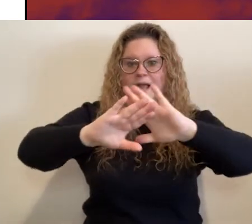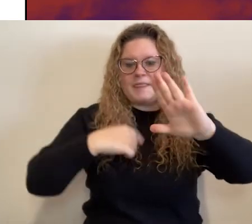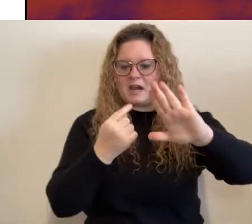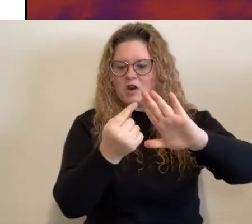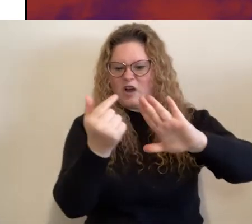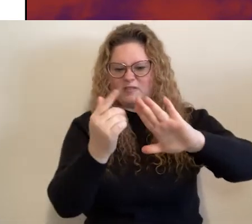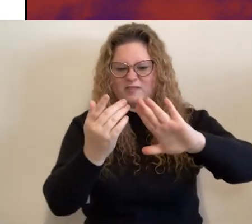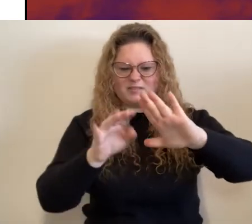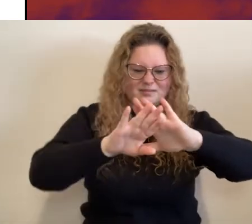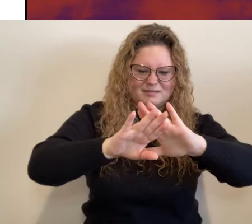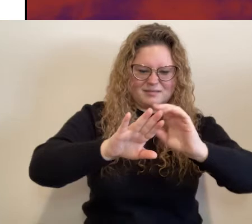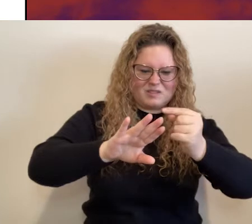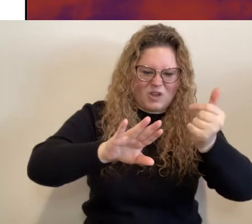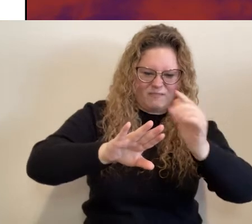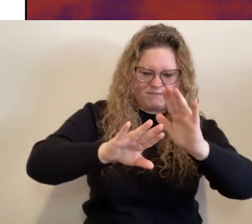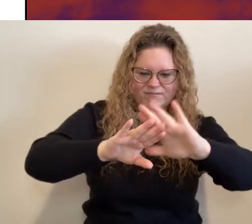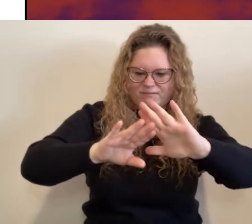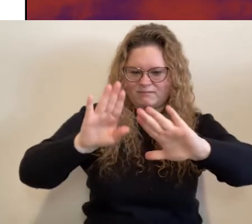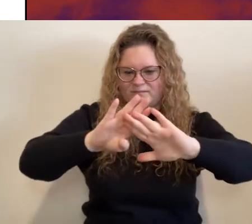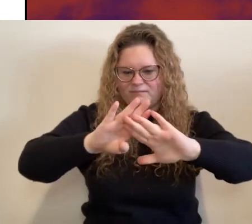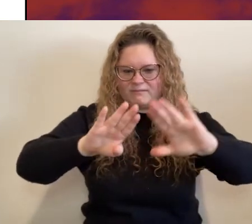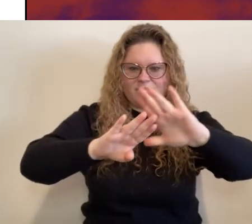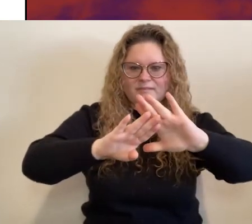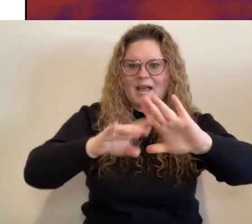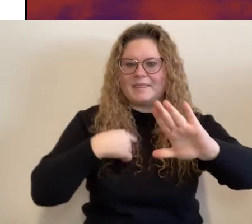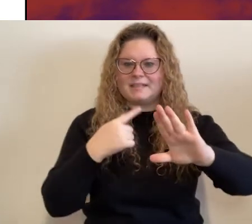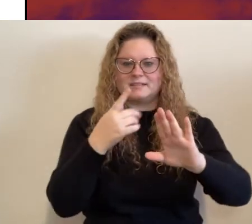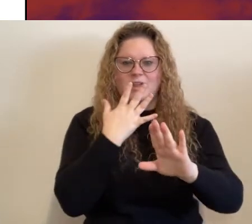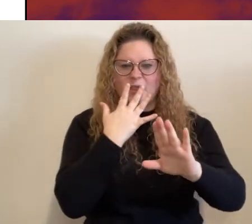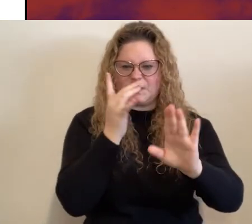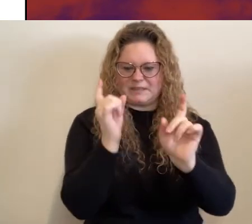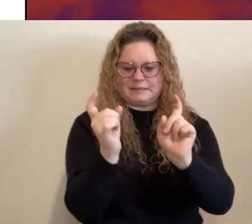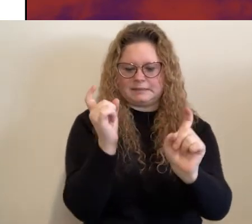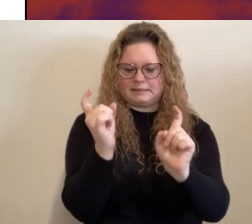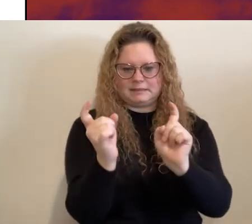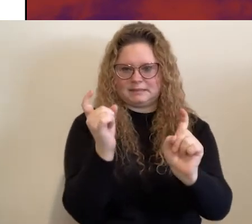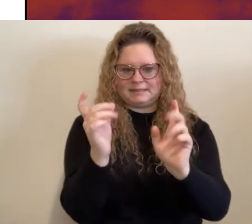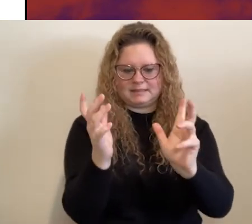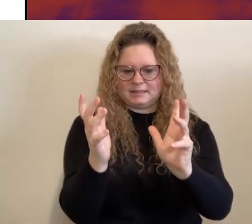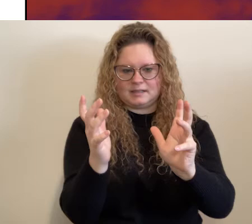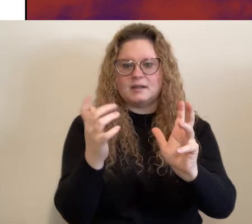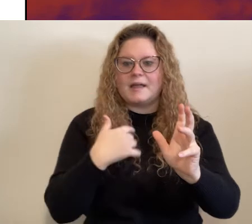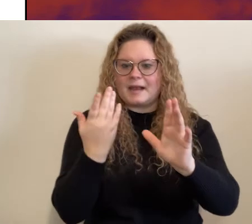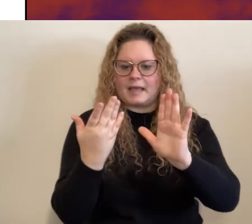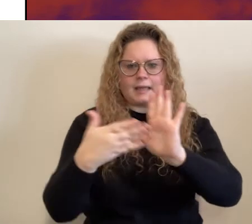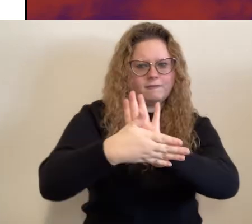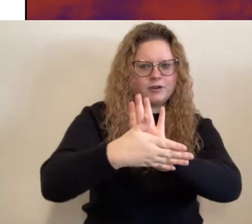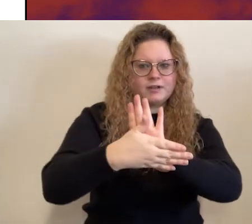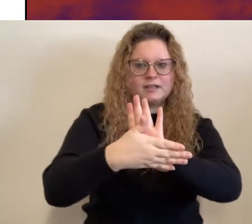certain overlays in Procreate in order to get it the certain color that I wanted. But I made sure that like this part was covered, so there's